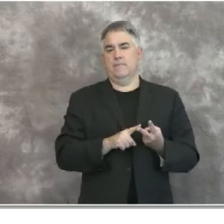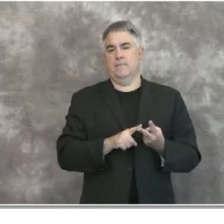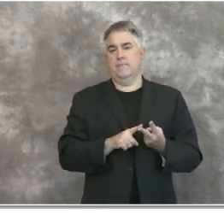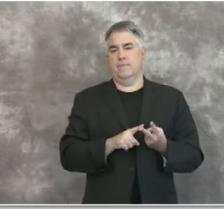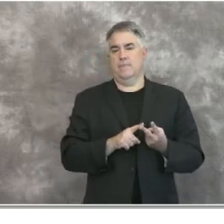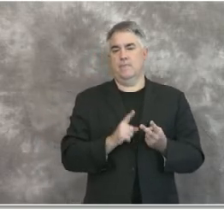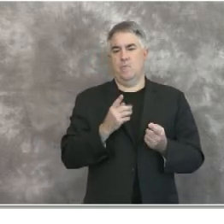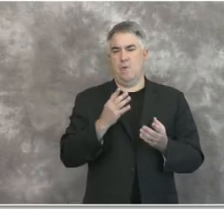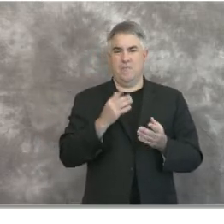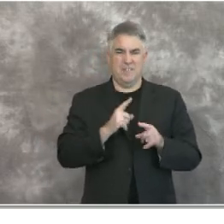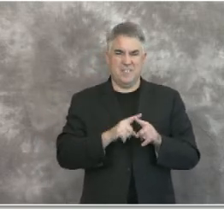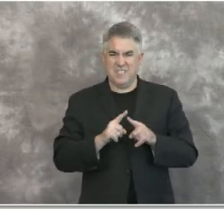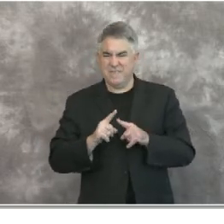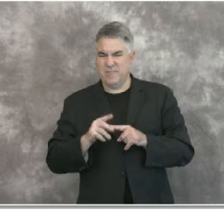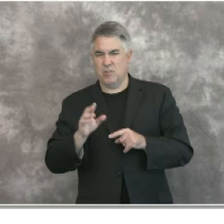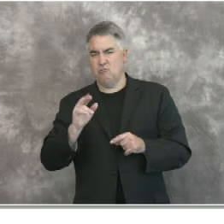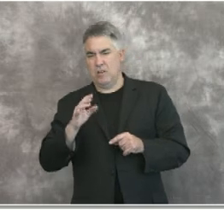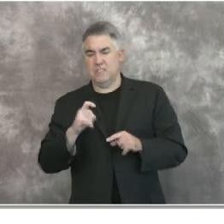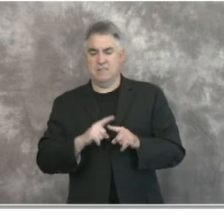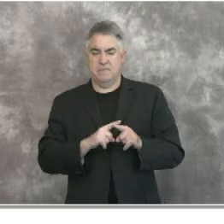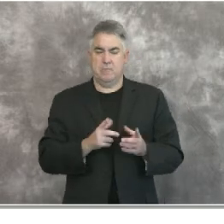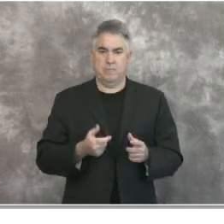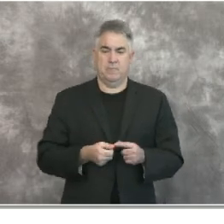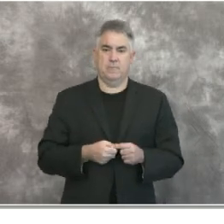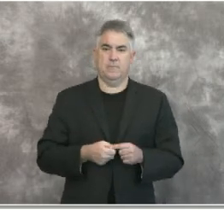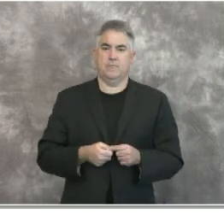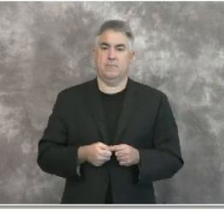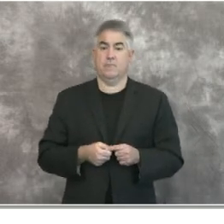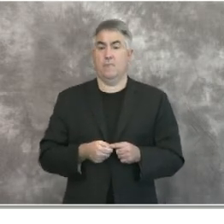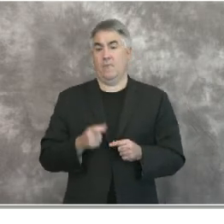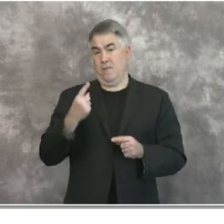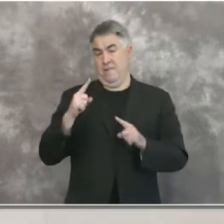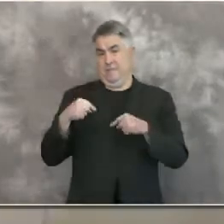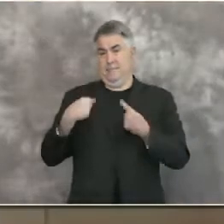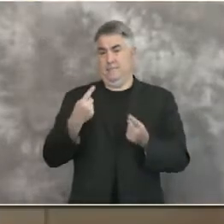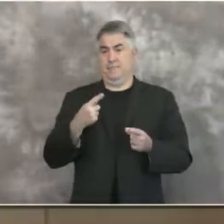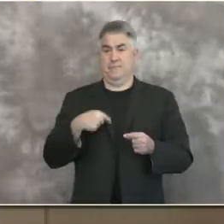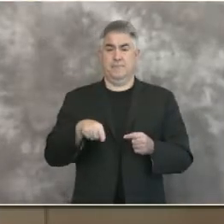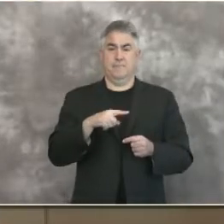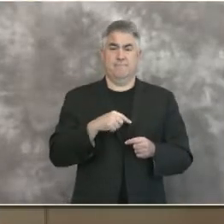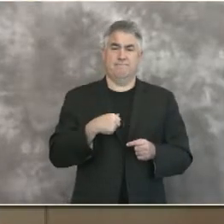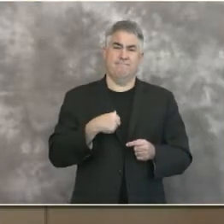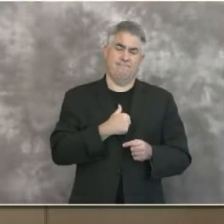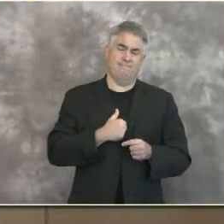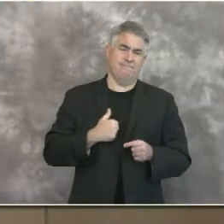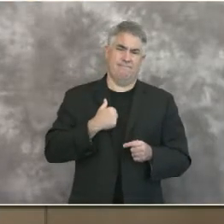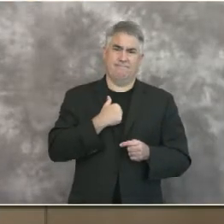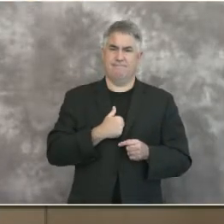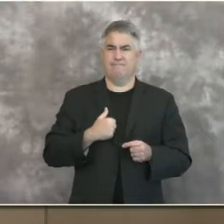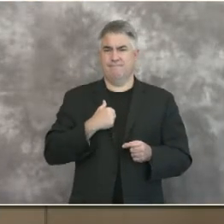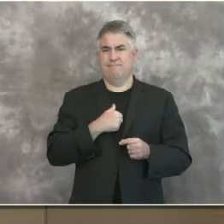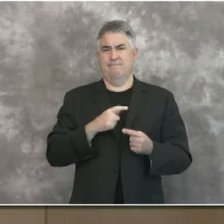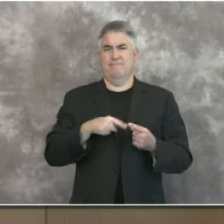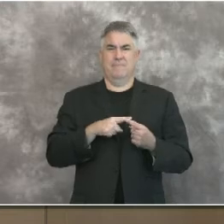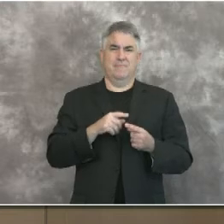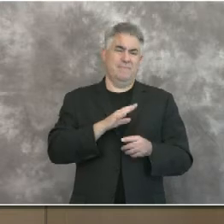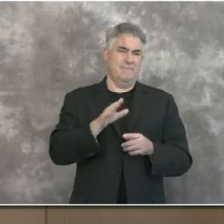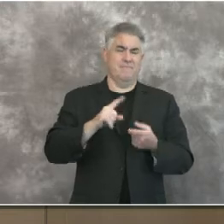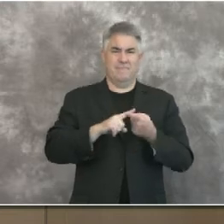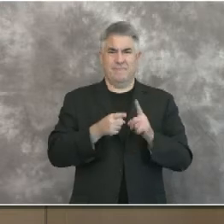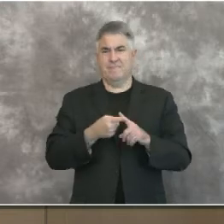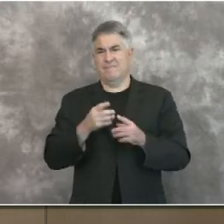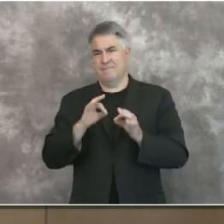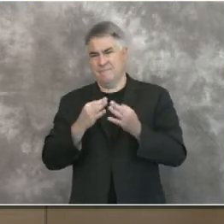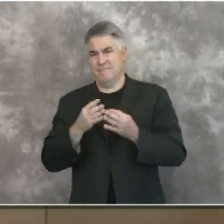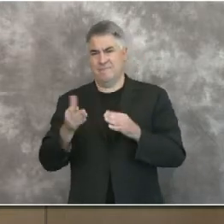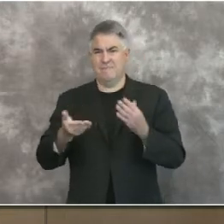multiple races. And as usual, the county extends its sincerest sympathies and condolences to the family